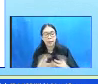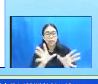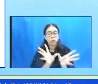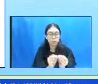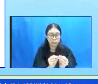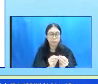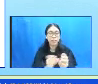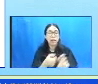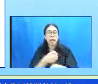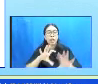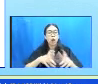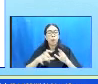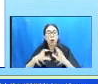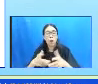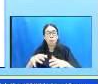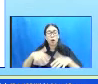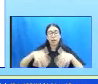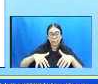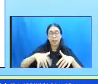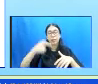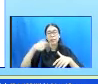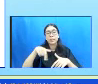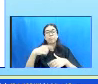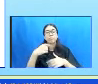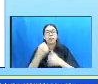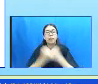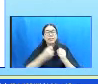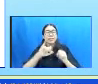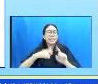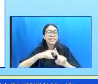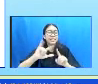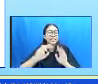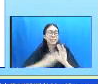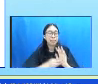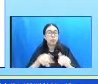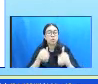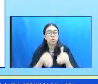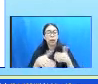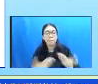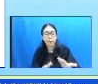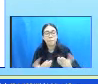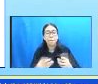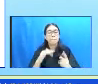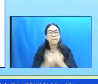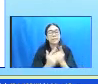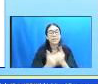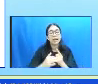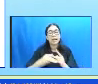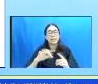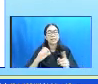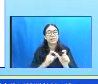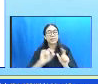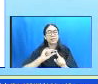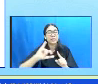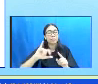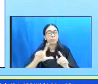role which civil society organizations play in this. That's why I'm very grateful that representatives of 3